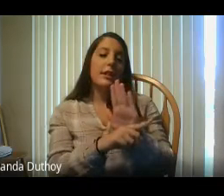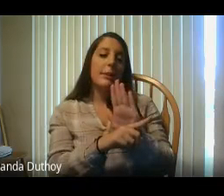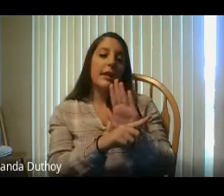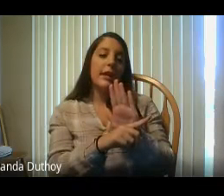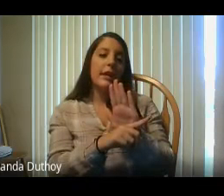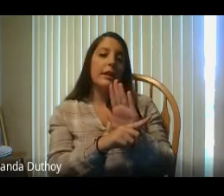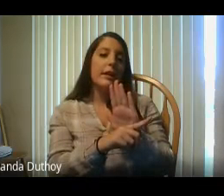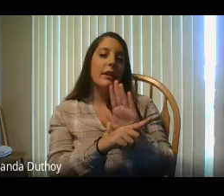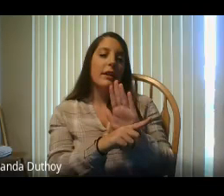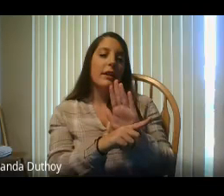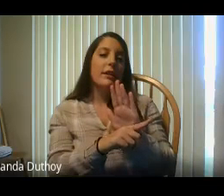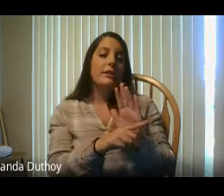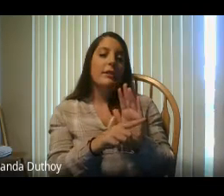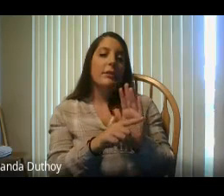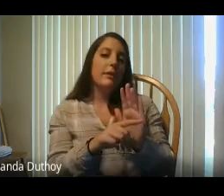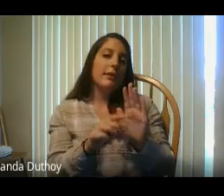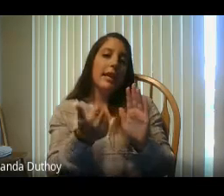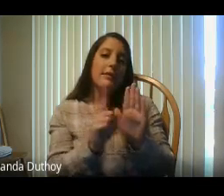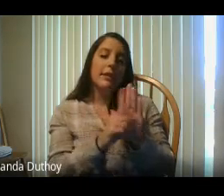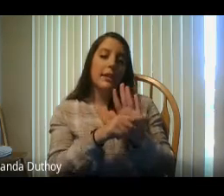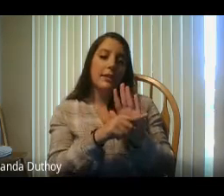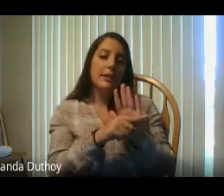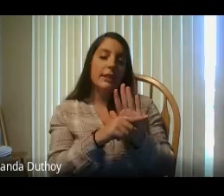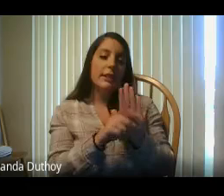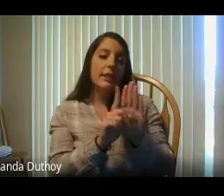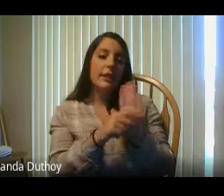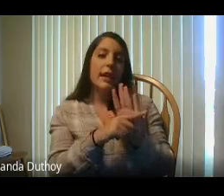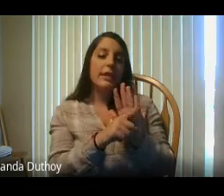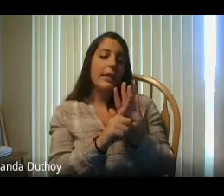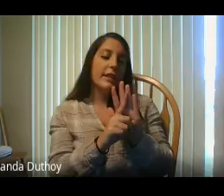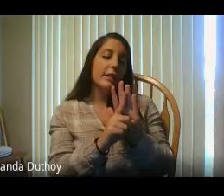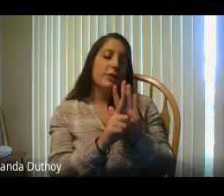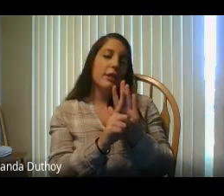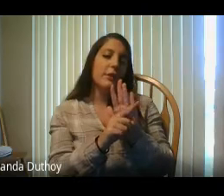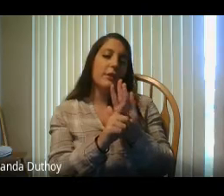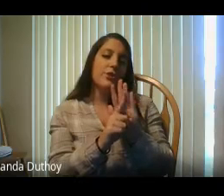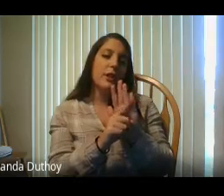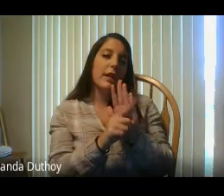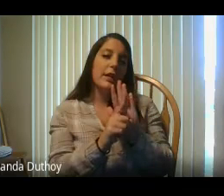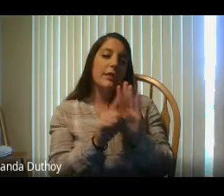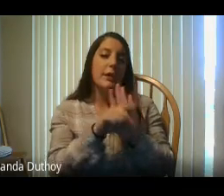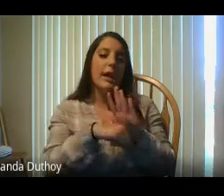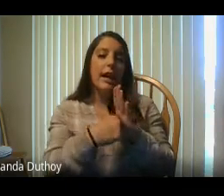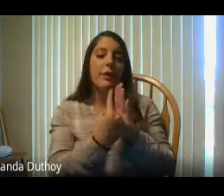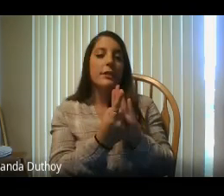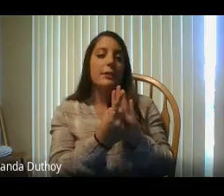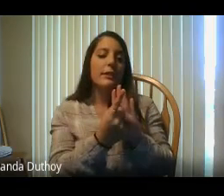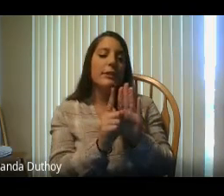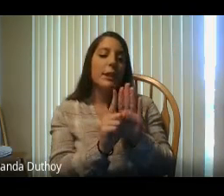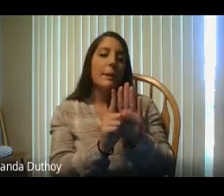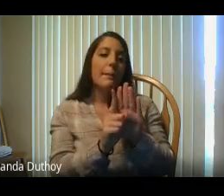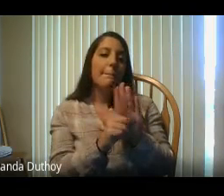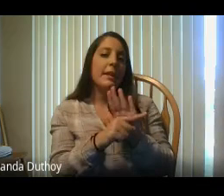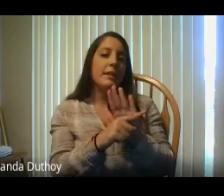your pointer to your pinky. So 10 minutes. And seconds, you just go a little shorter. So hour